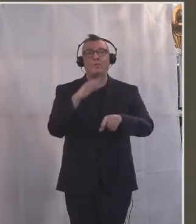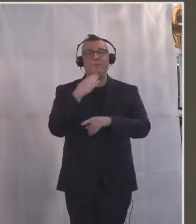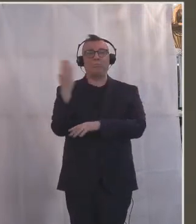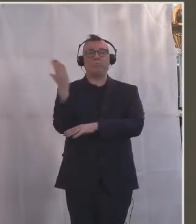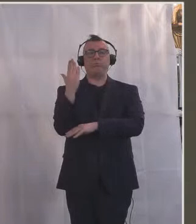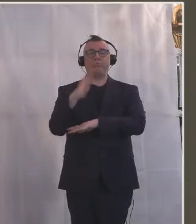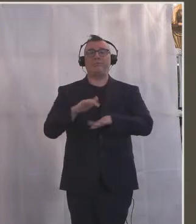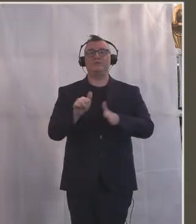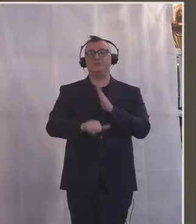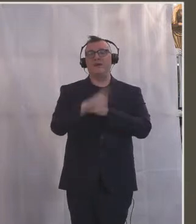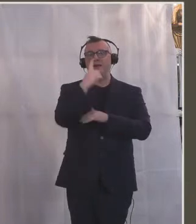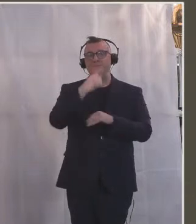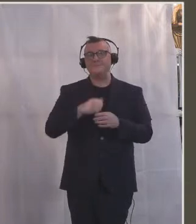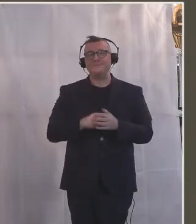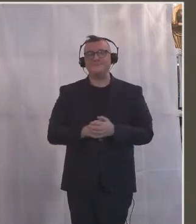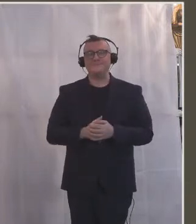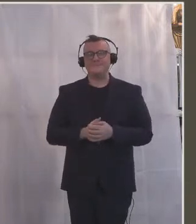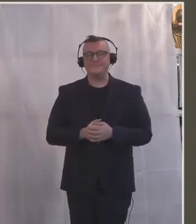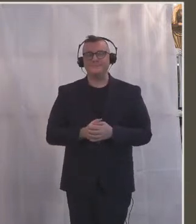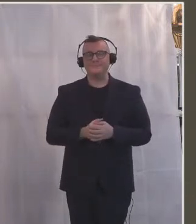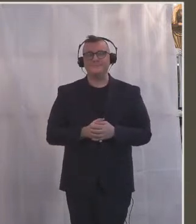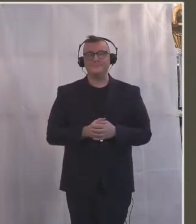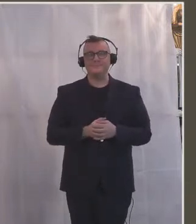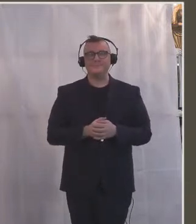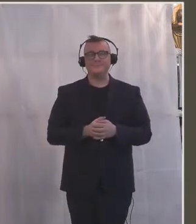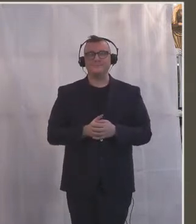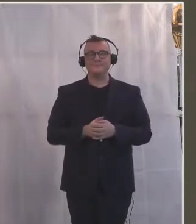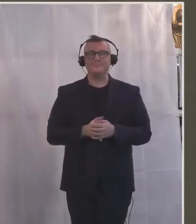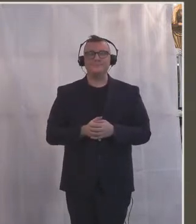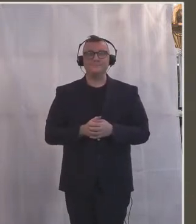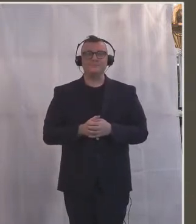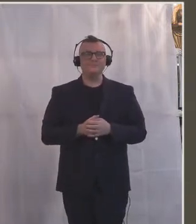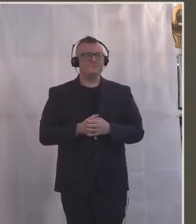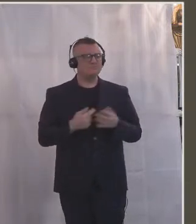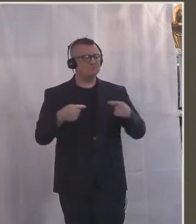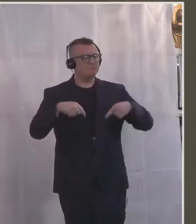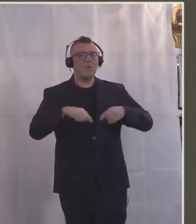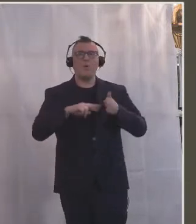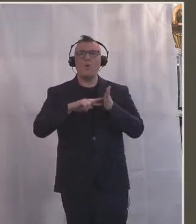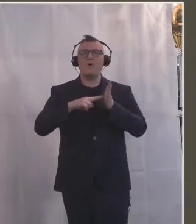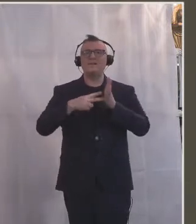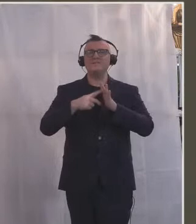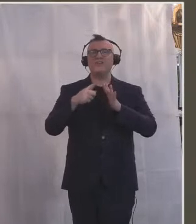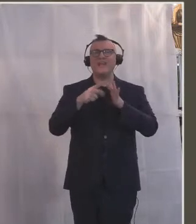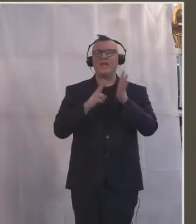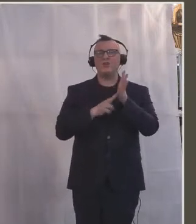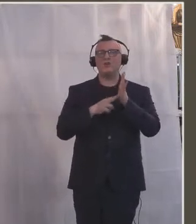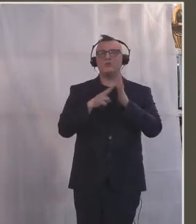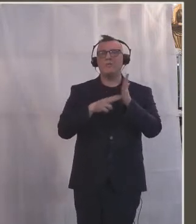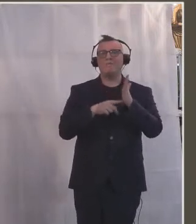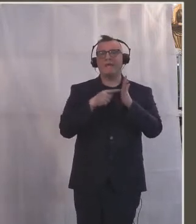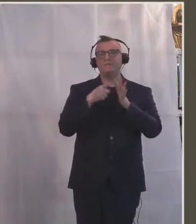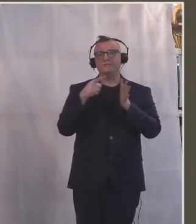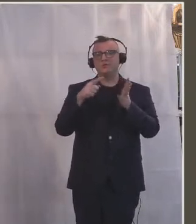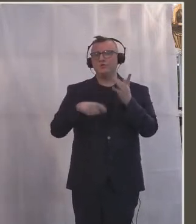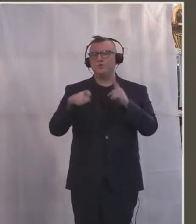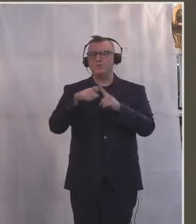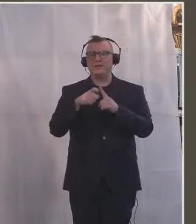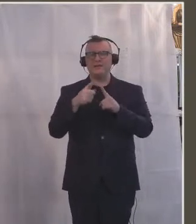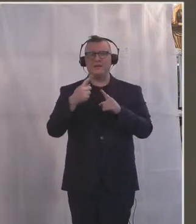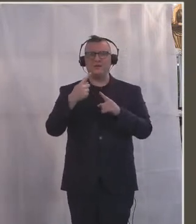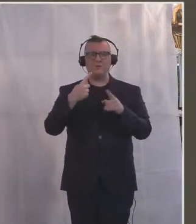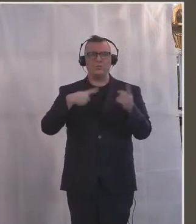to talk about. So, Innovate UK, first of all, we are the